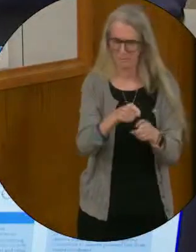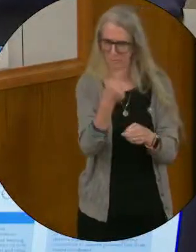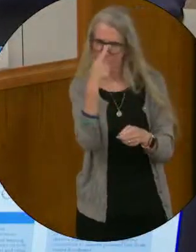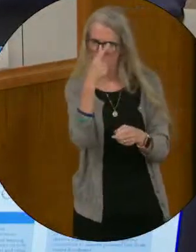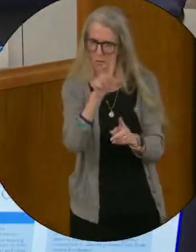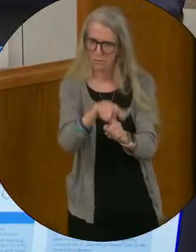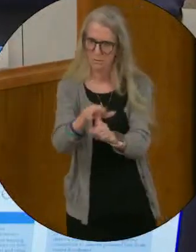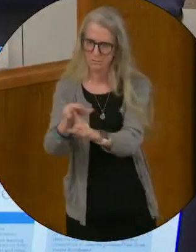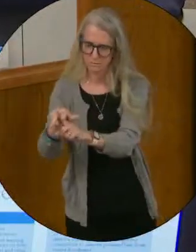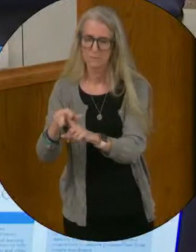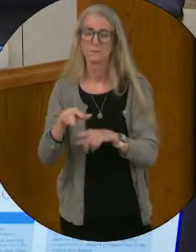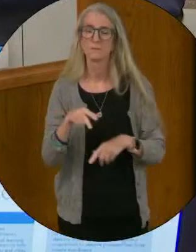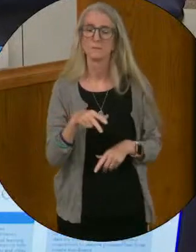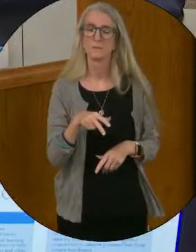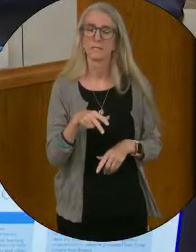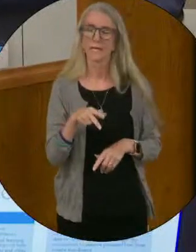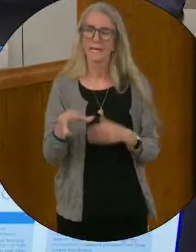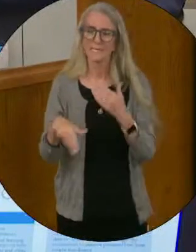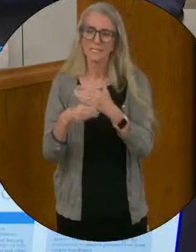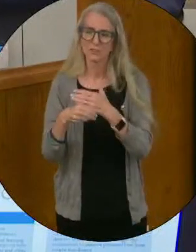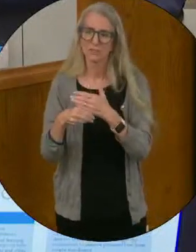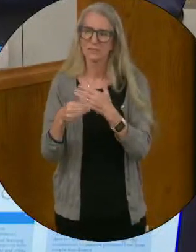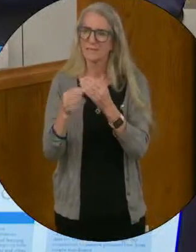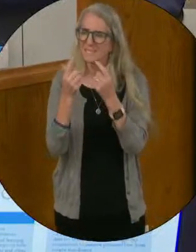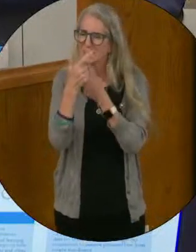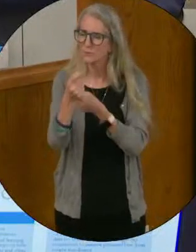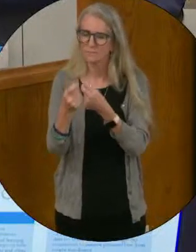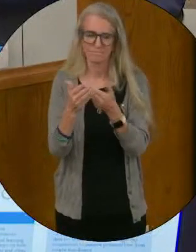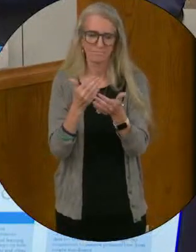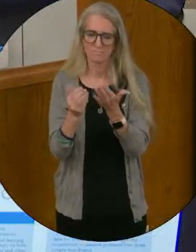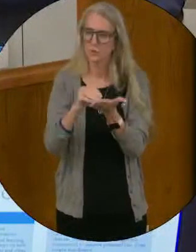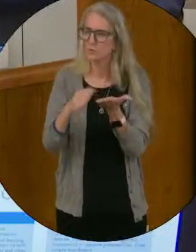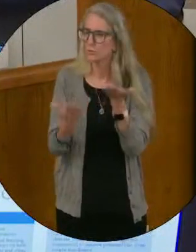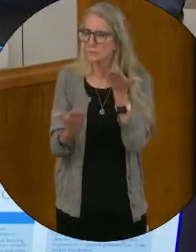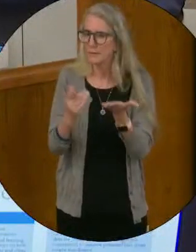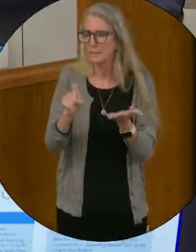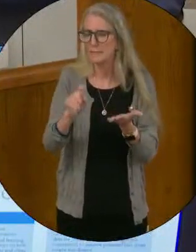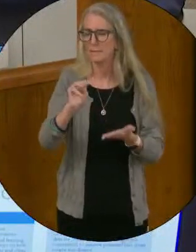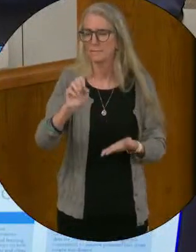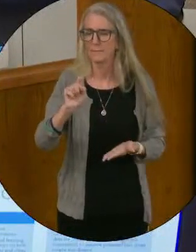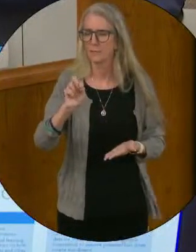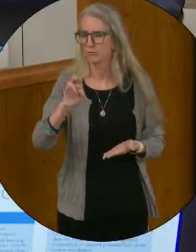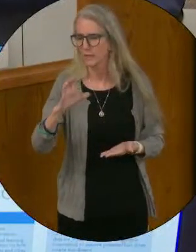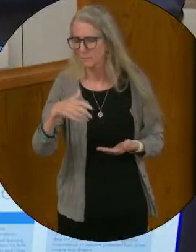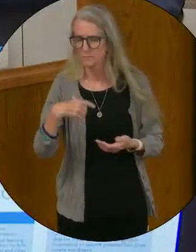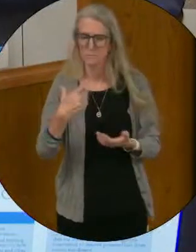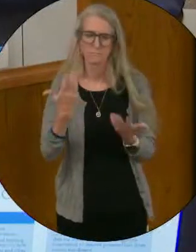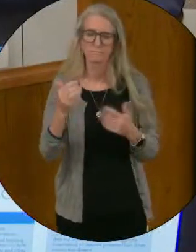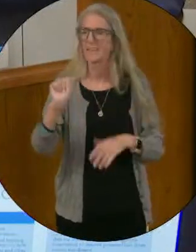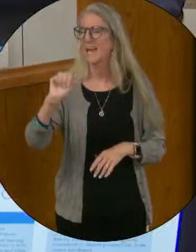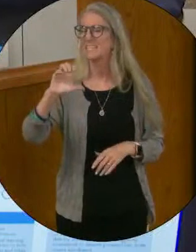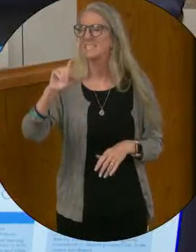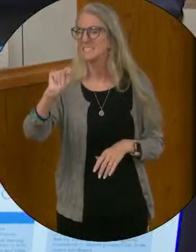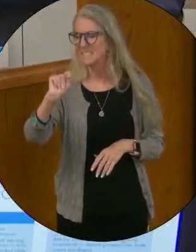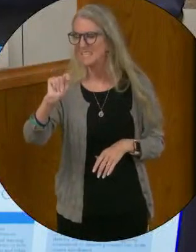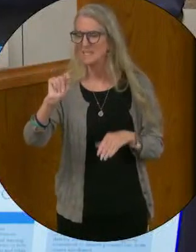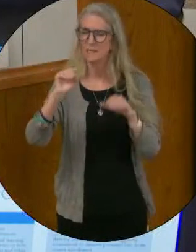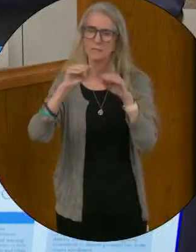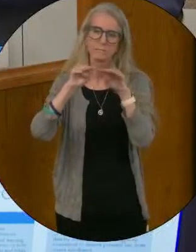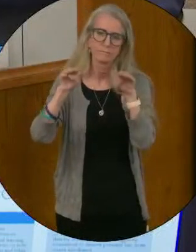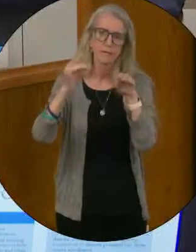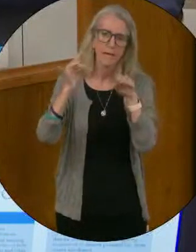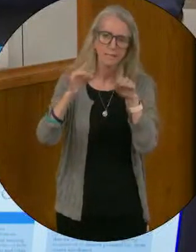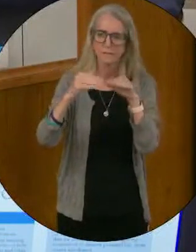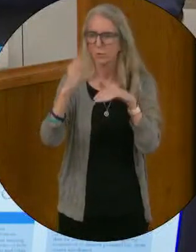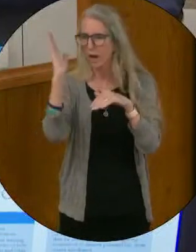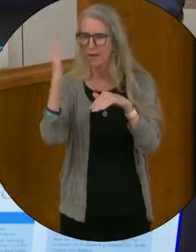really interesting that even if students typically might meet a metric, let's say that they get an ACT of an 18 or higher or something like